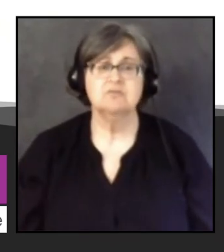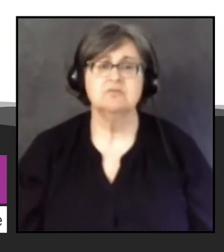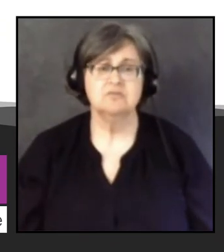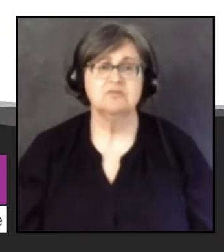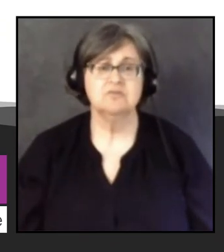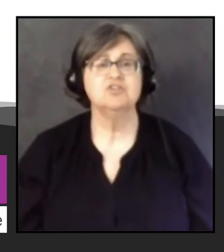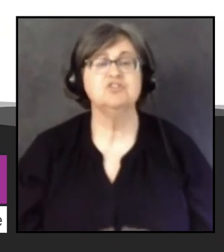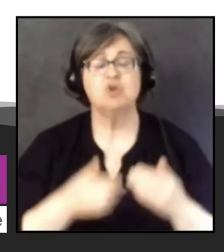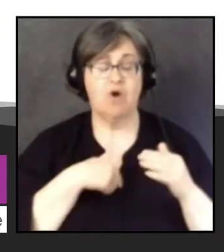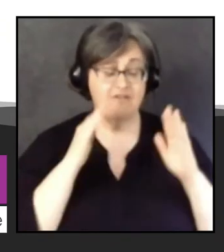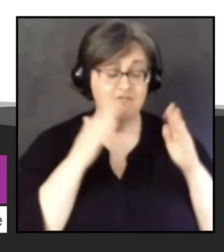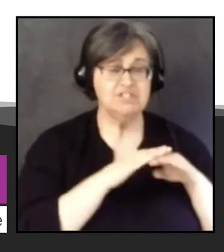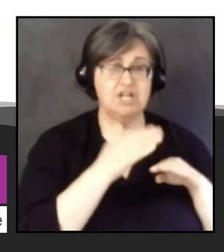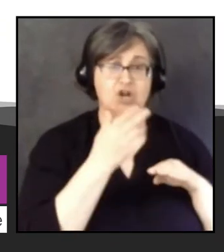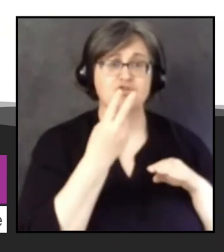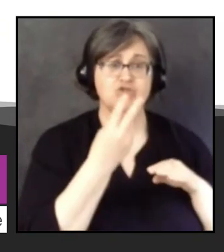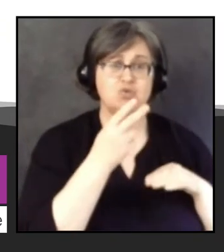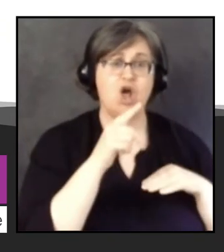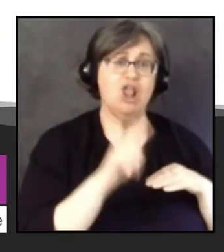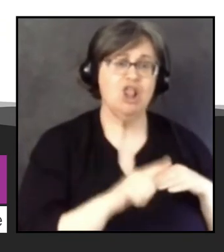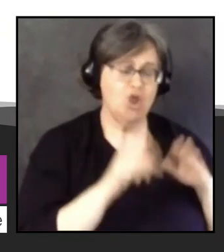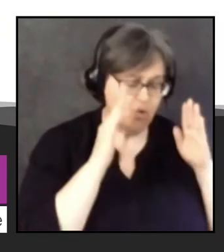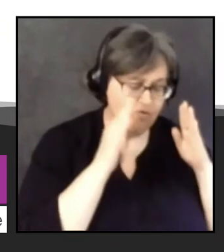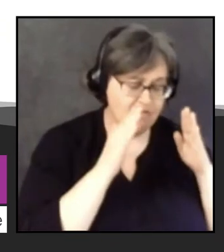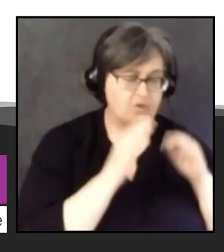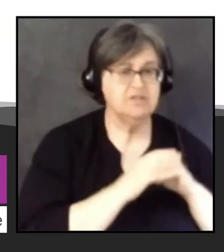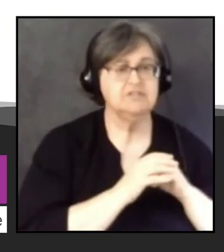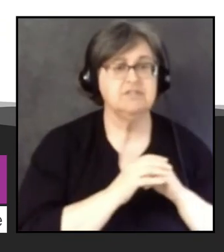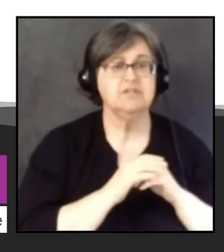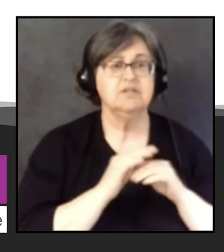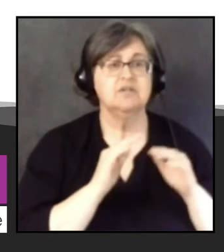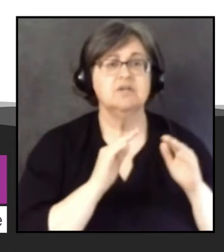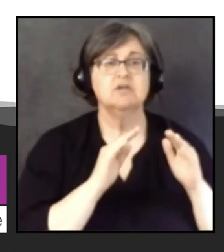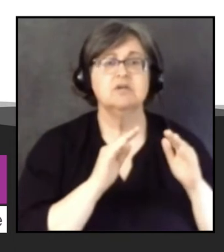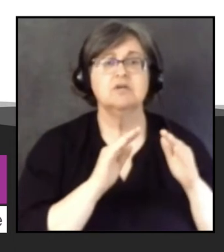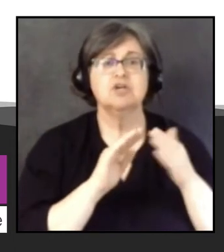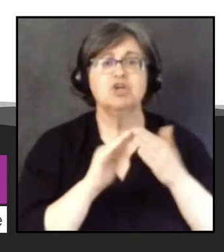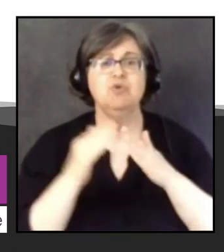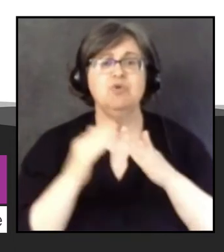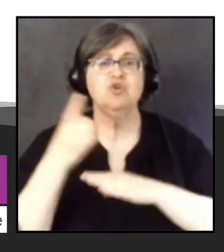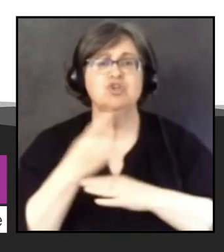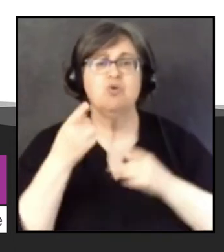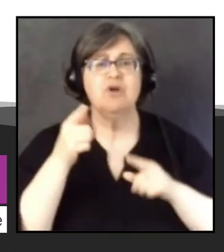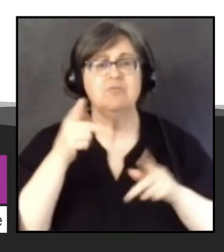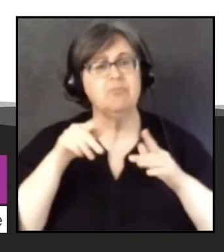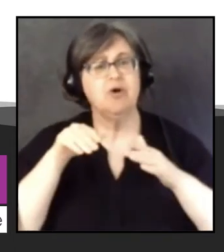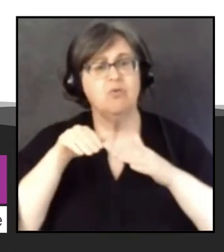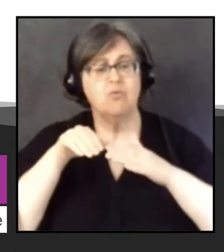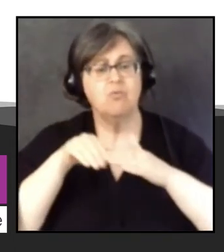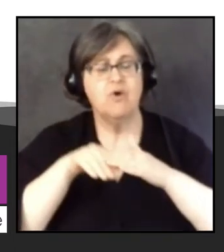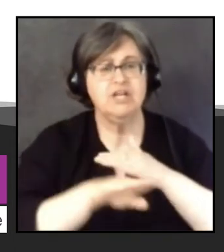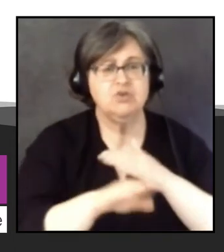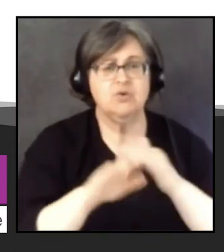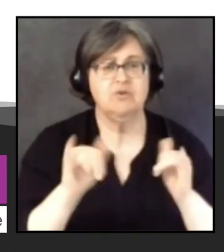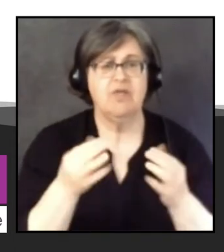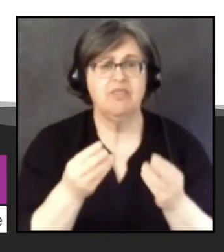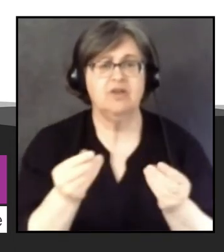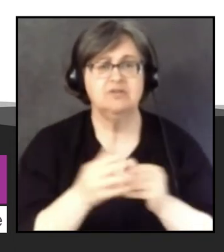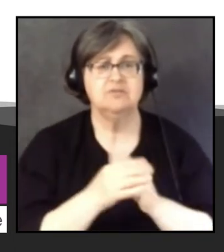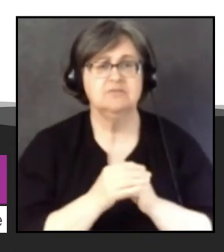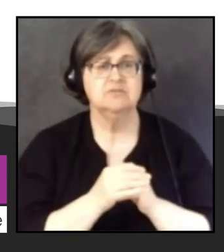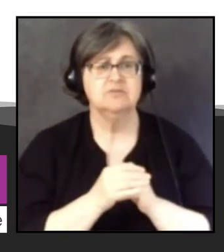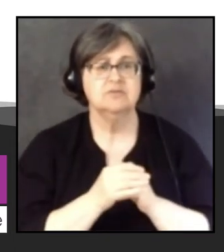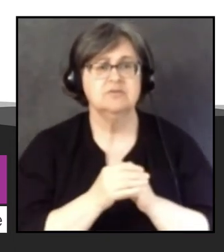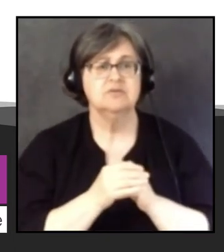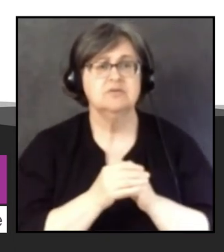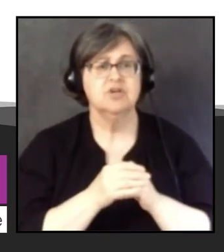low focus activities. On our community day, when people entered the playground, the sign on the